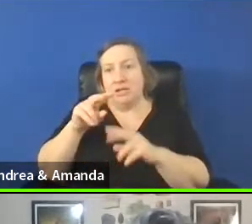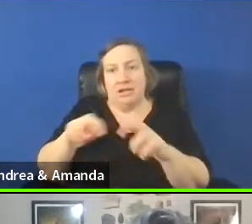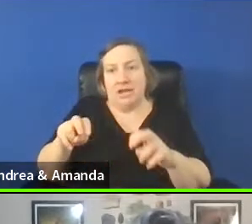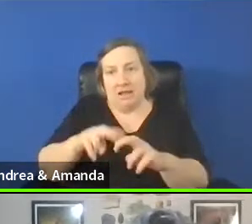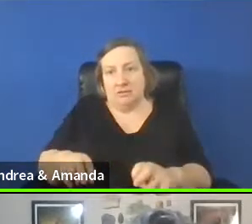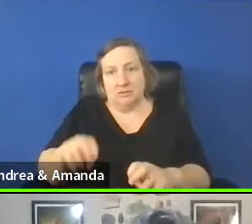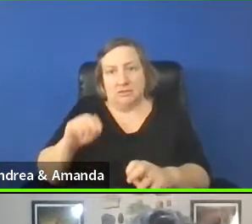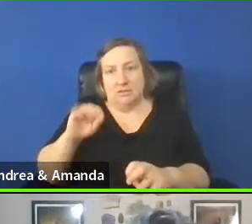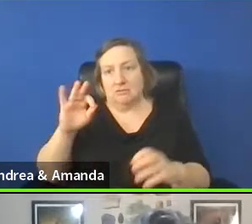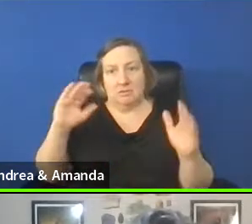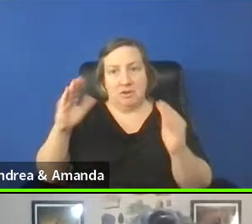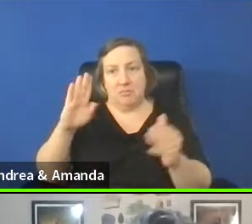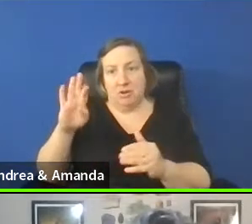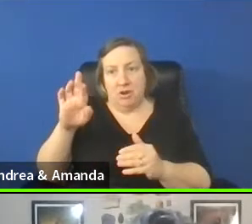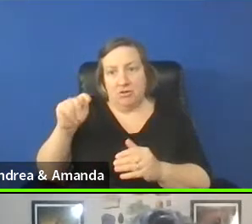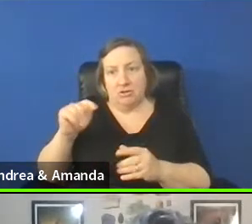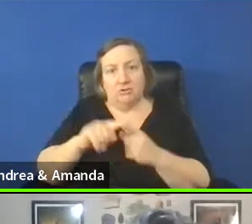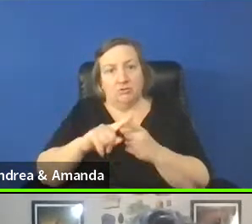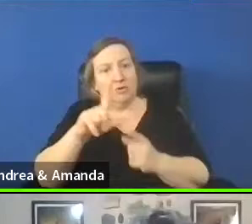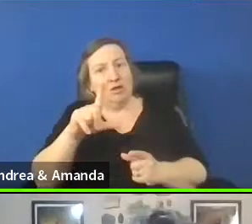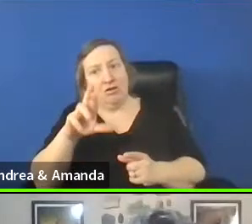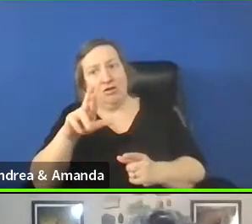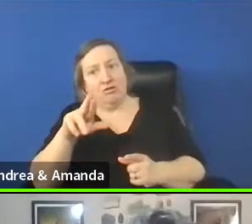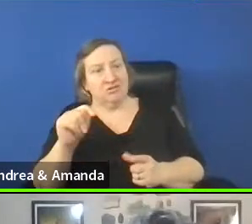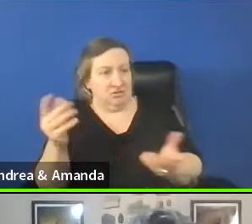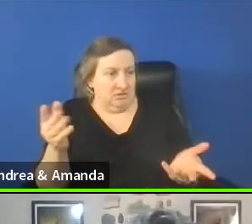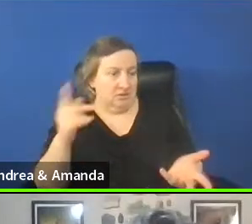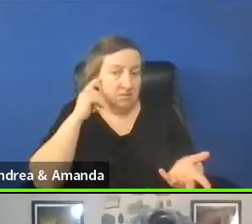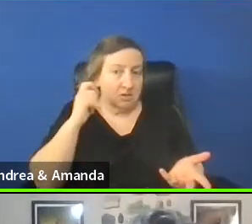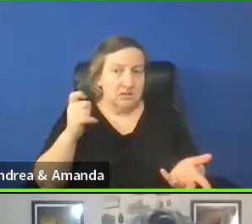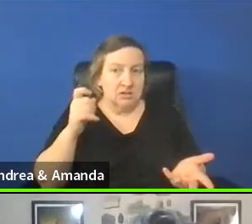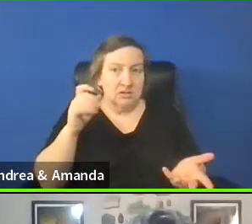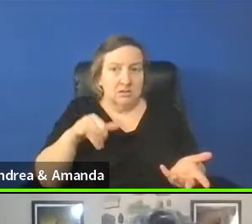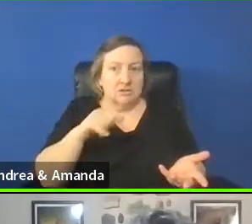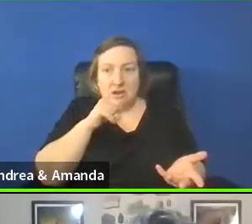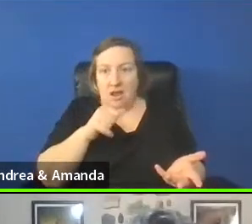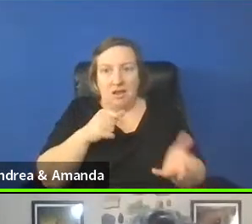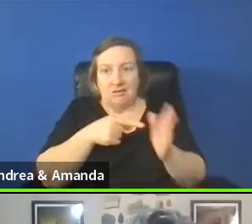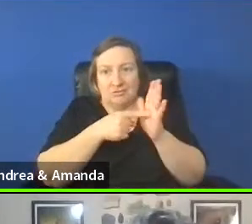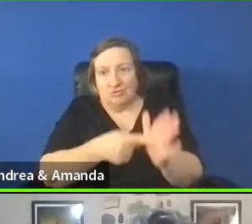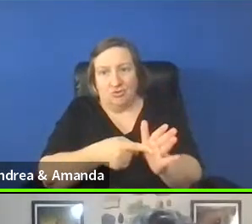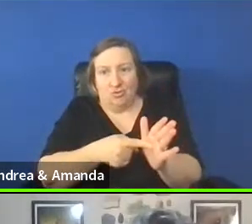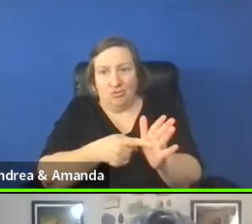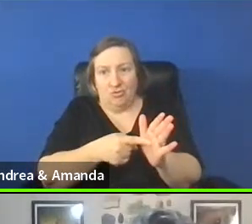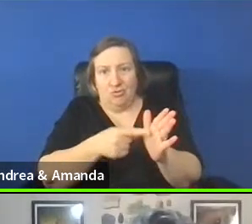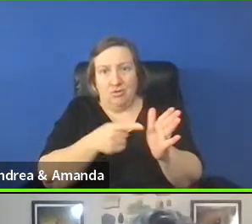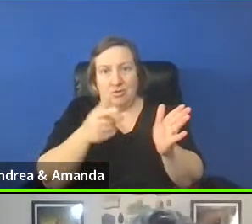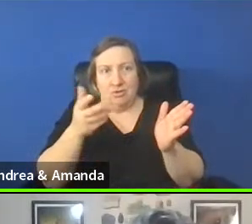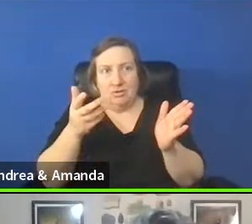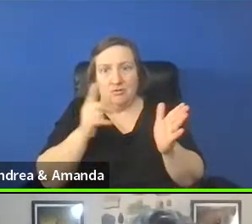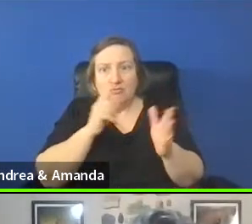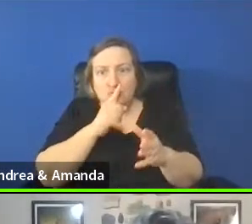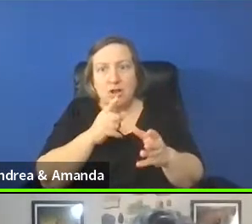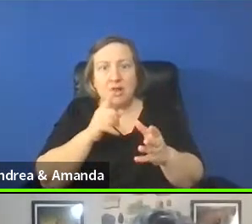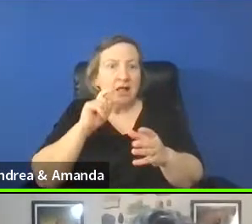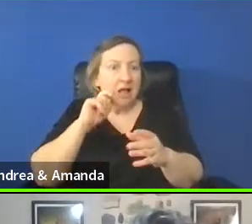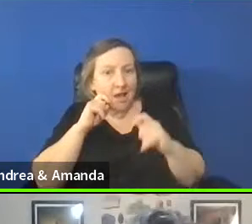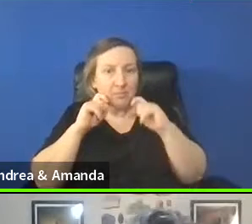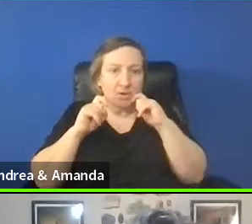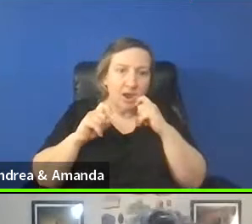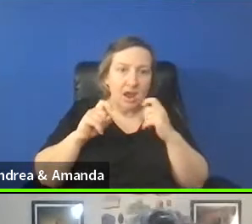of comparing BRT to LRT, because this isn't really showing you a real apples to